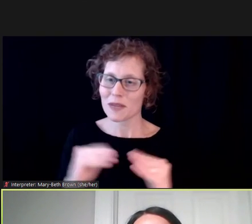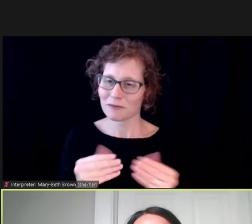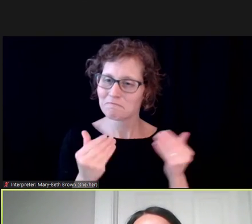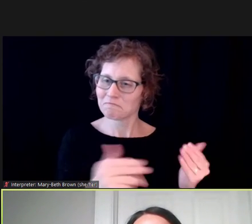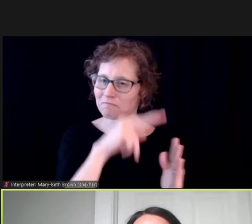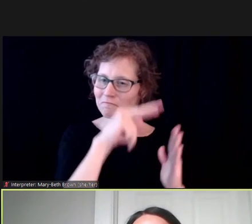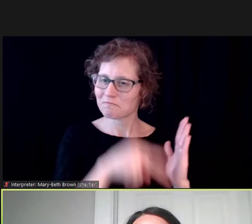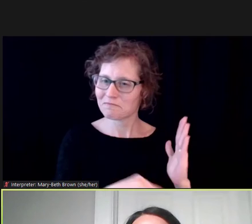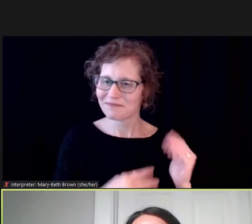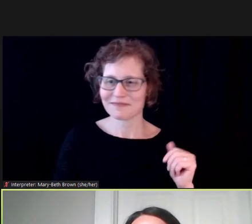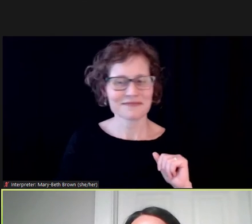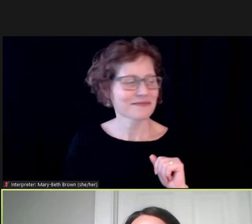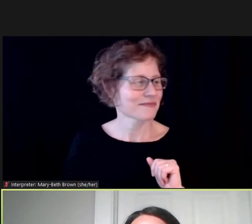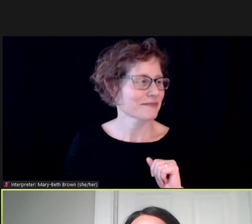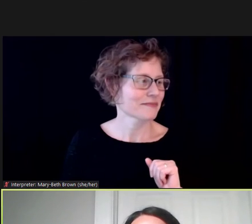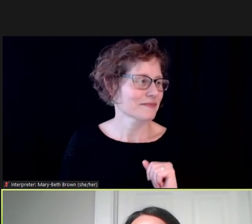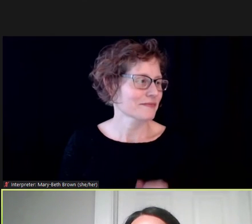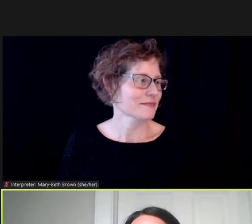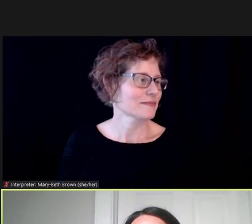these.